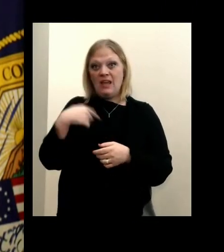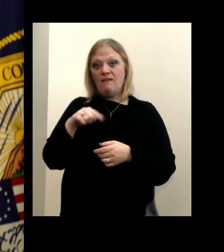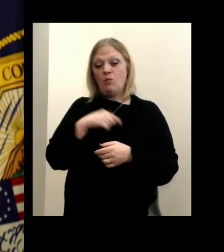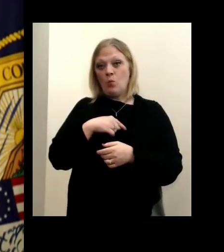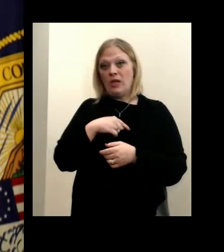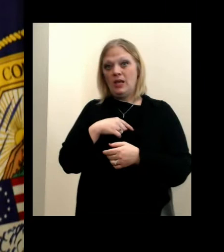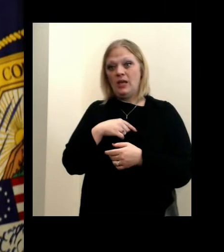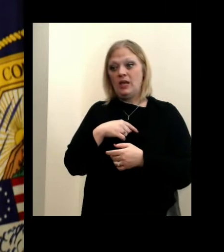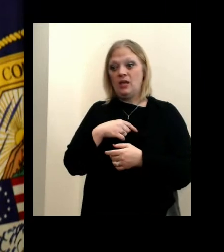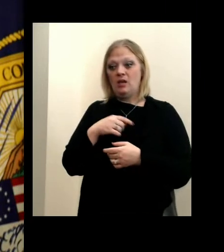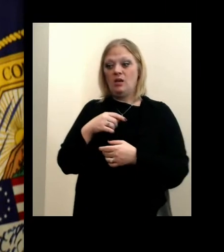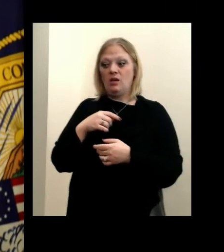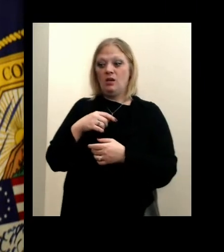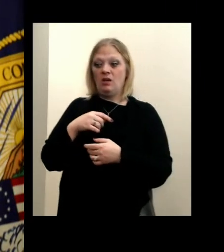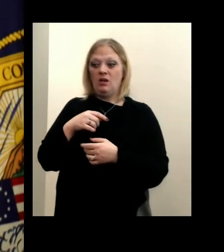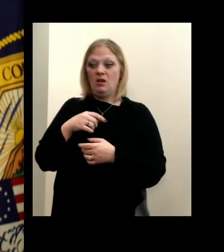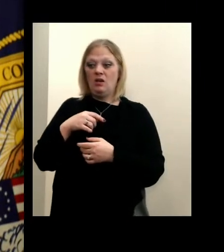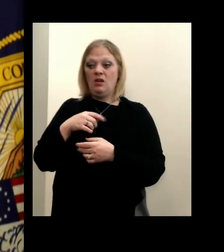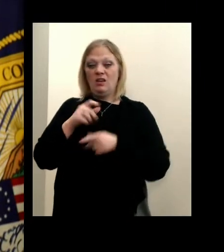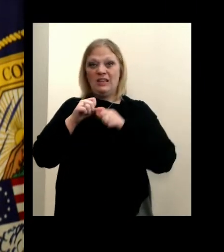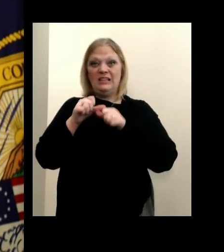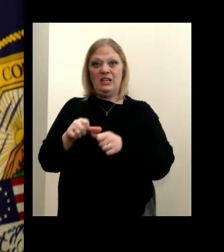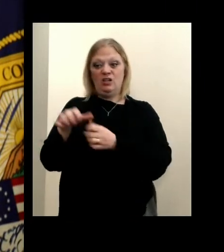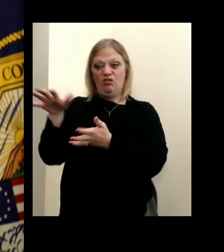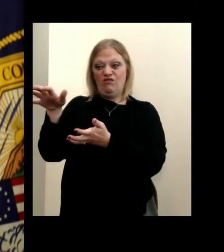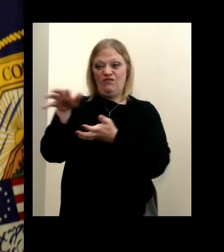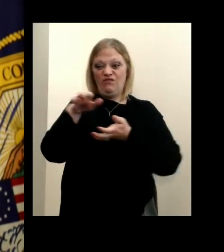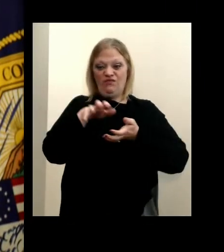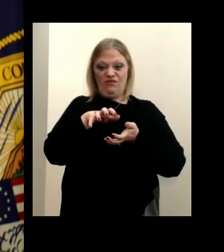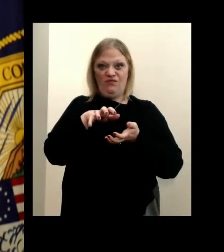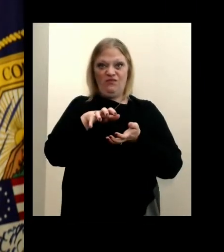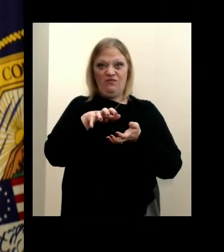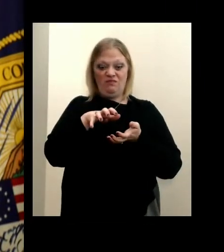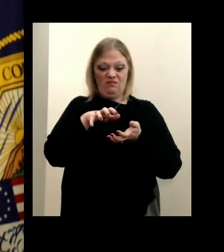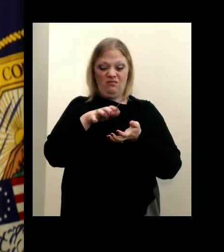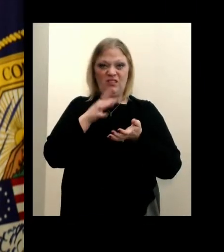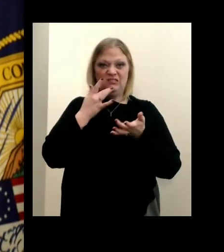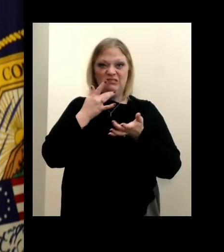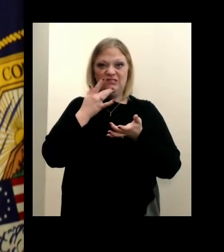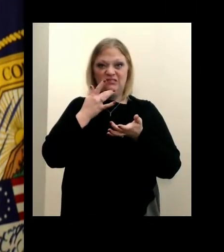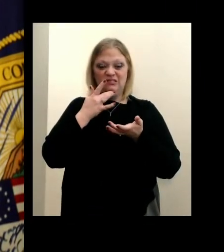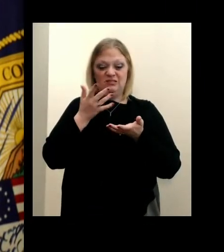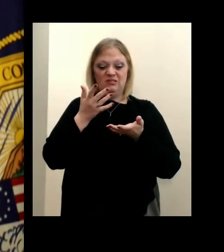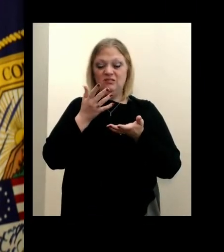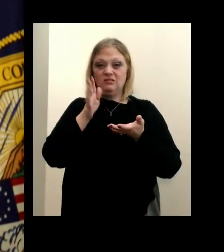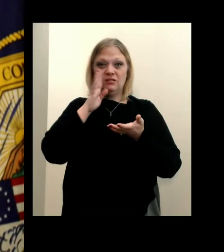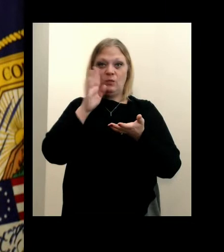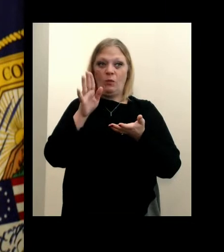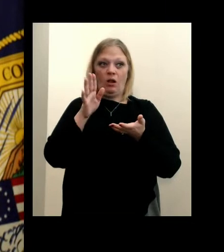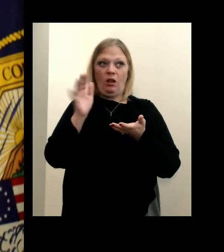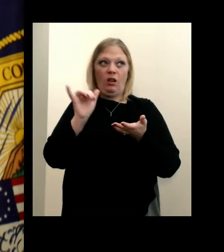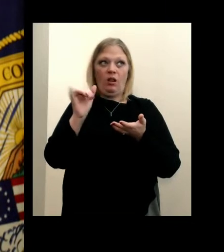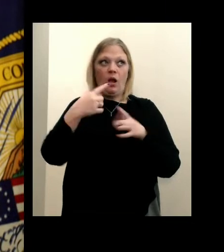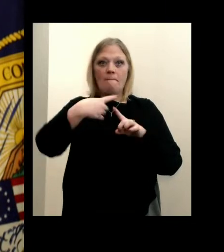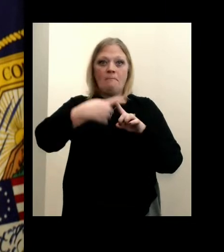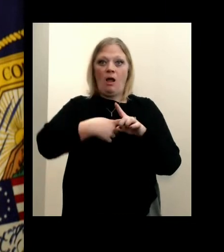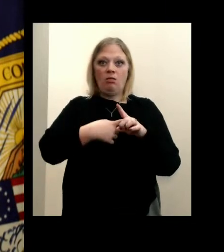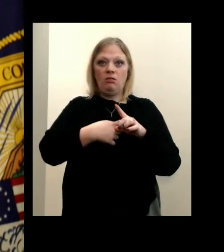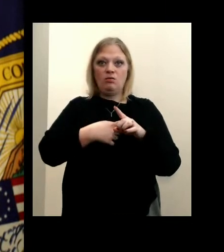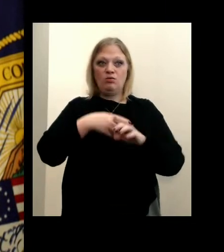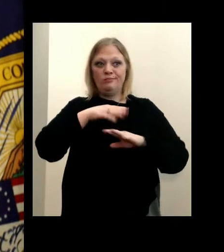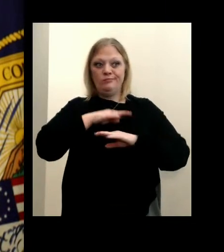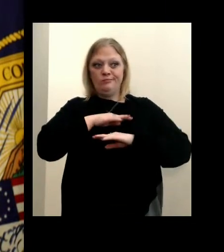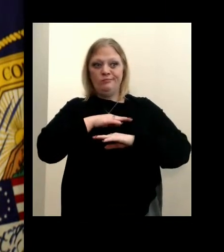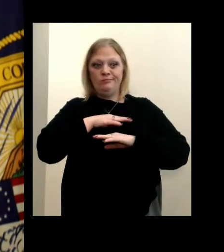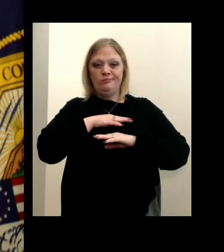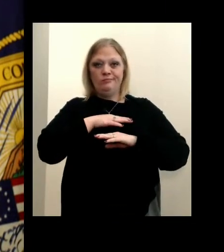doses at the current rate we are, it's going to take us a month to meet that the demand, so to speak, for the canceled